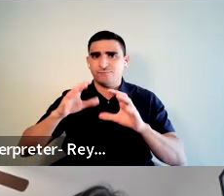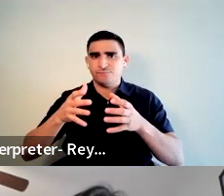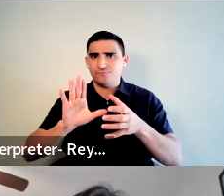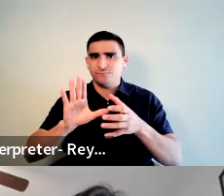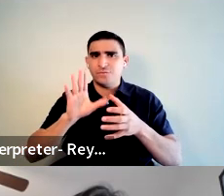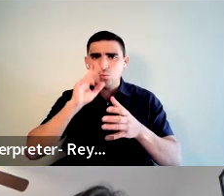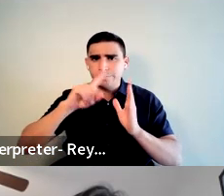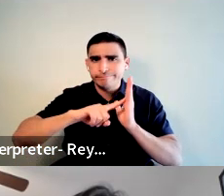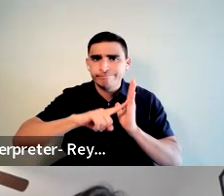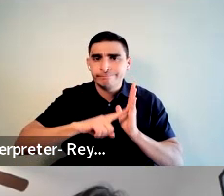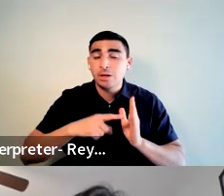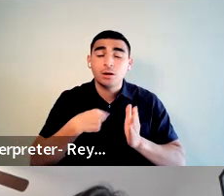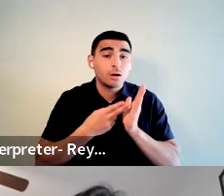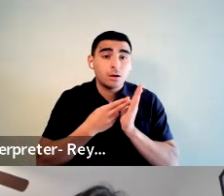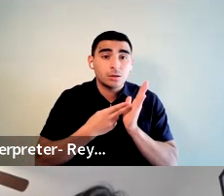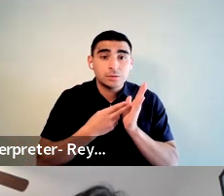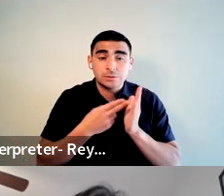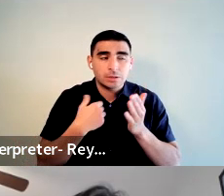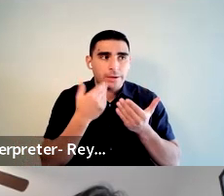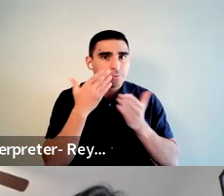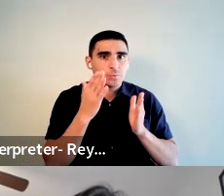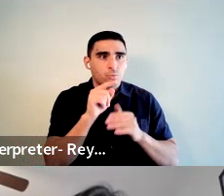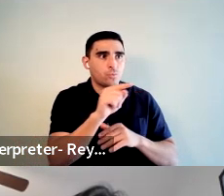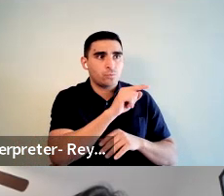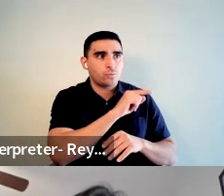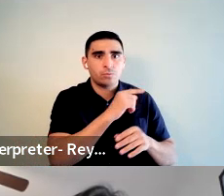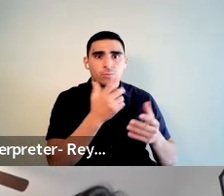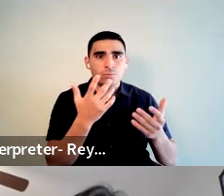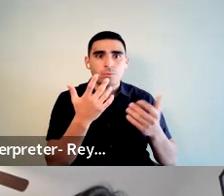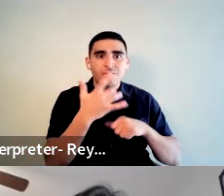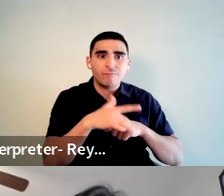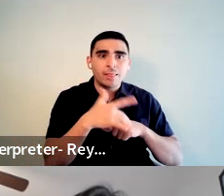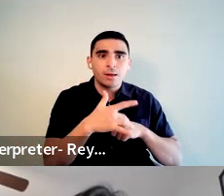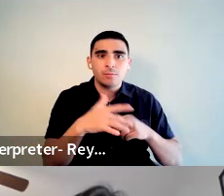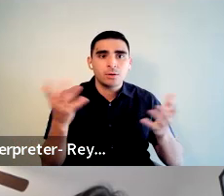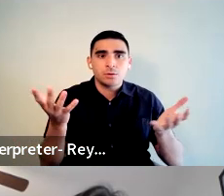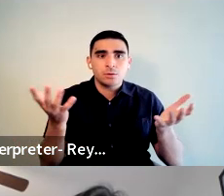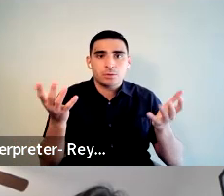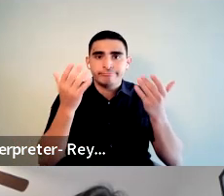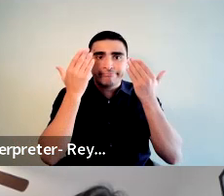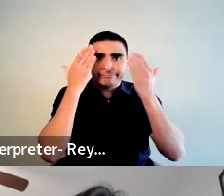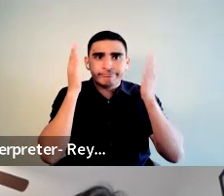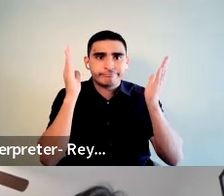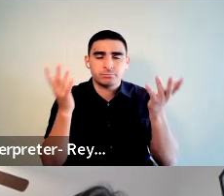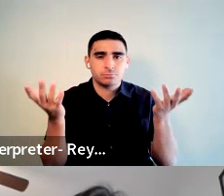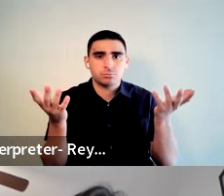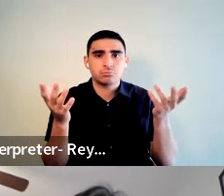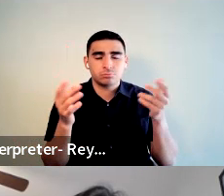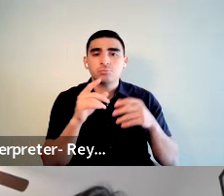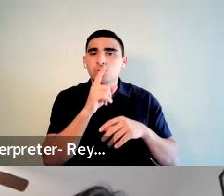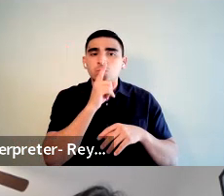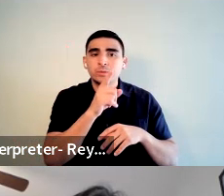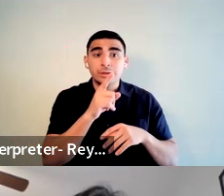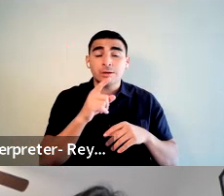I don't know what's available. And from my perspective, there's very little available, you know, in